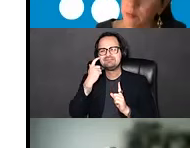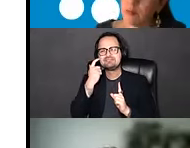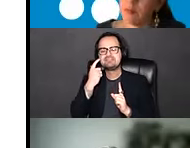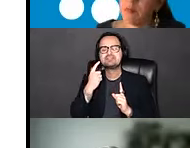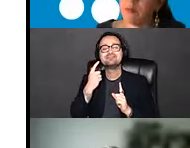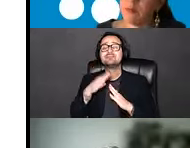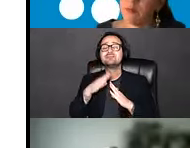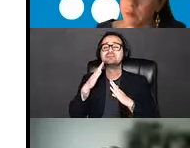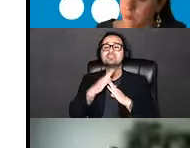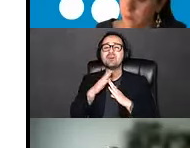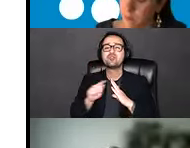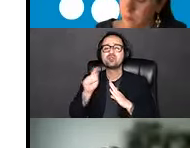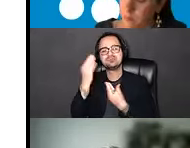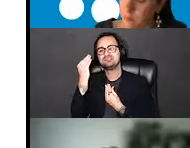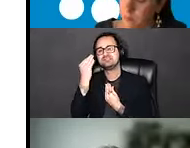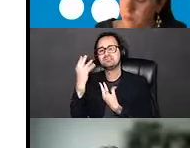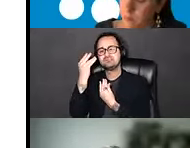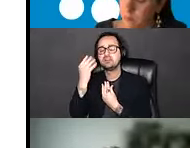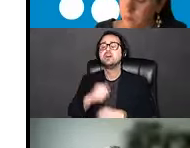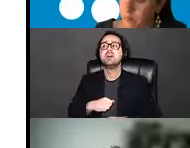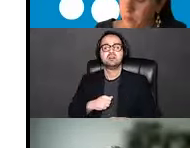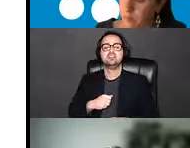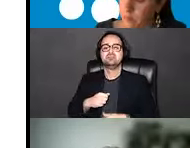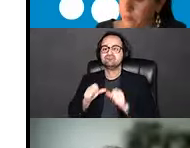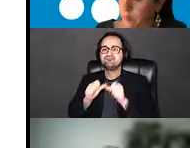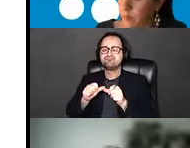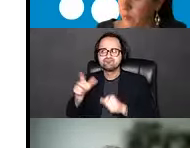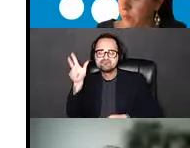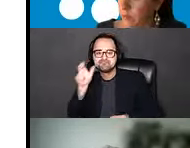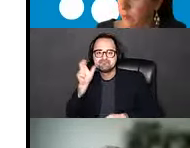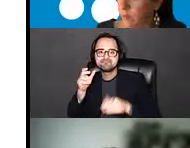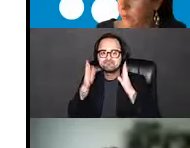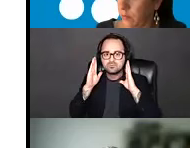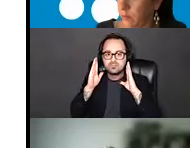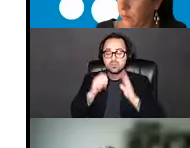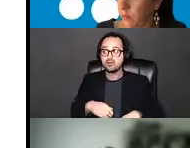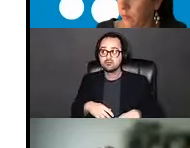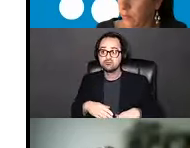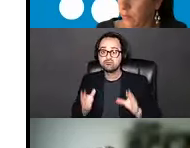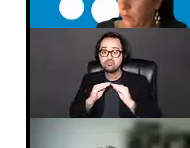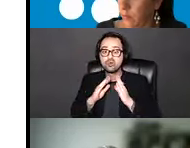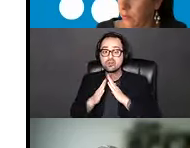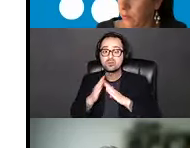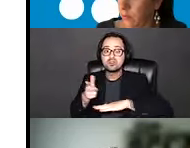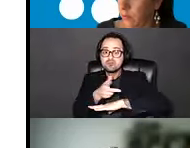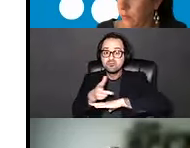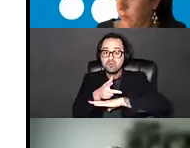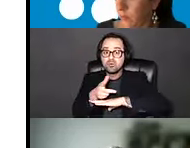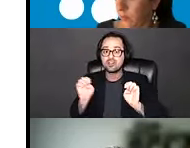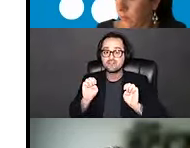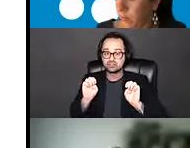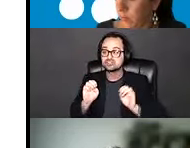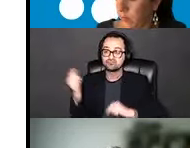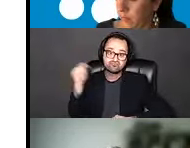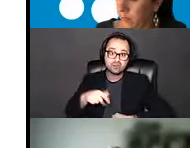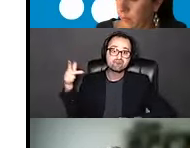think about, one, is to kind of keep your ears perked up. Are more community mobile crisis intervention services coming to your community